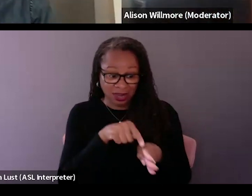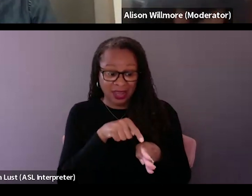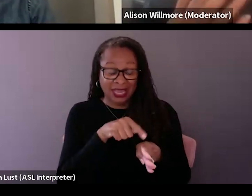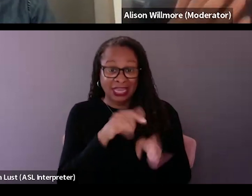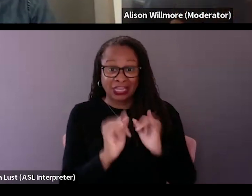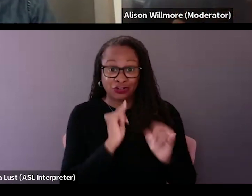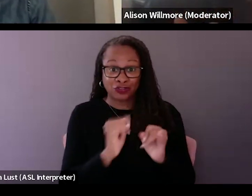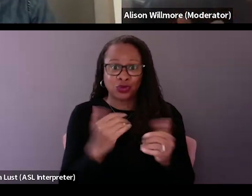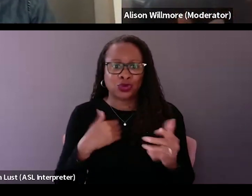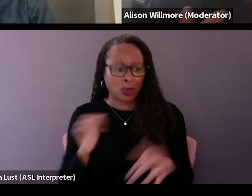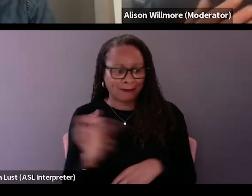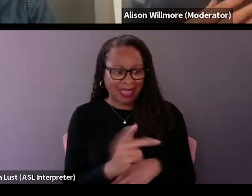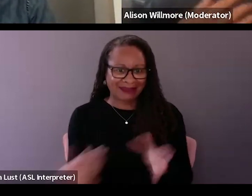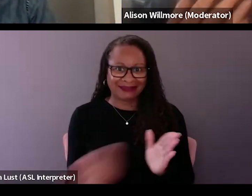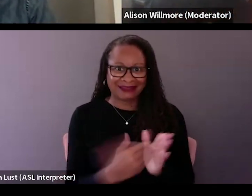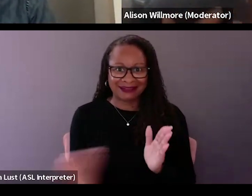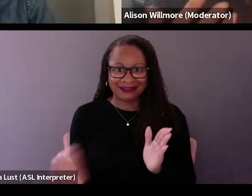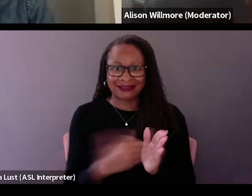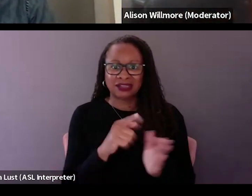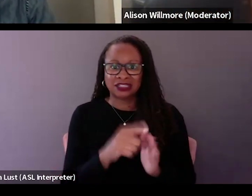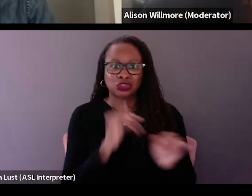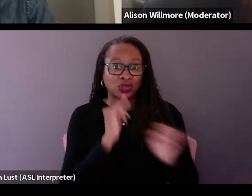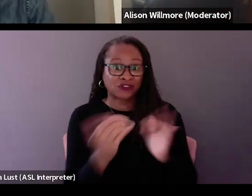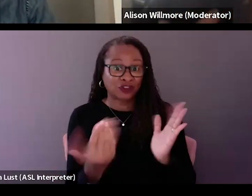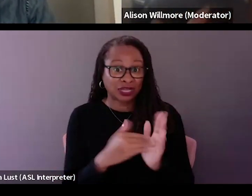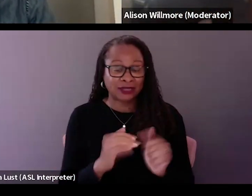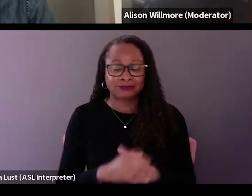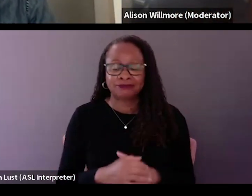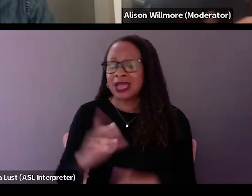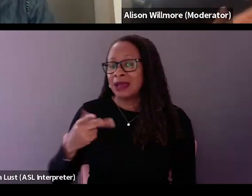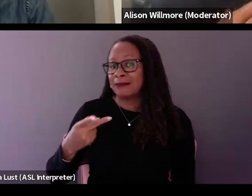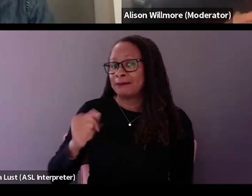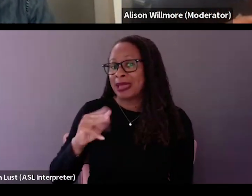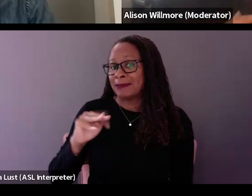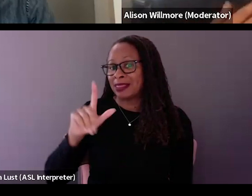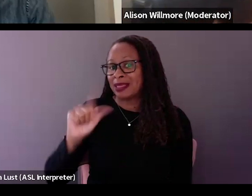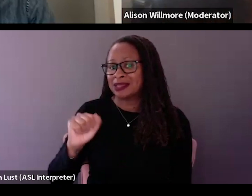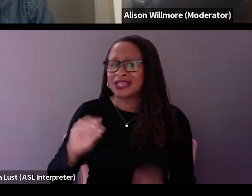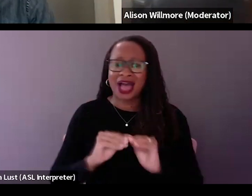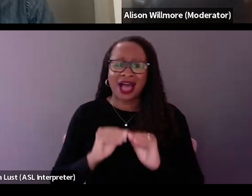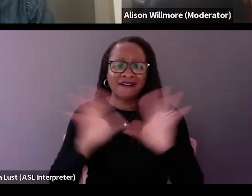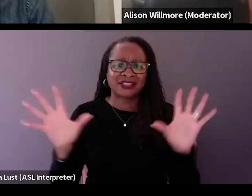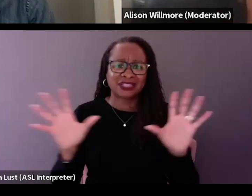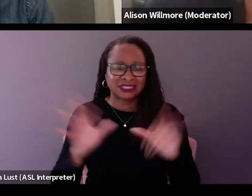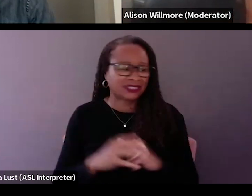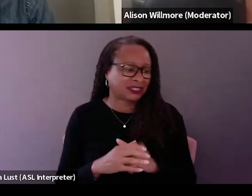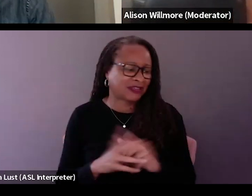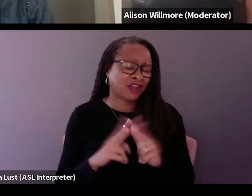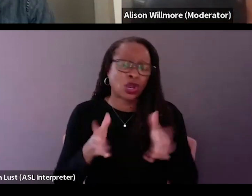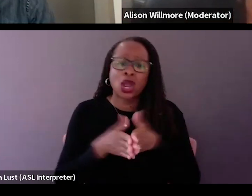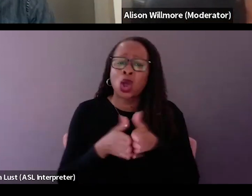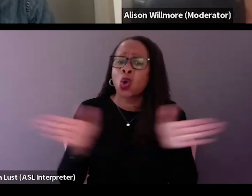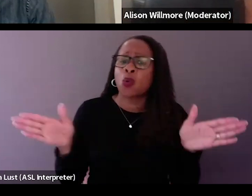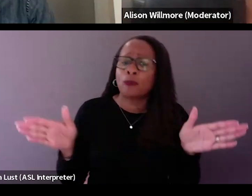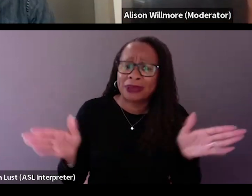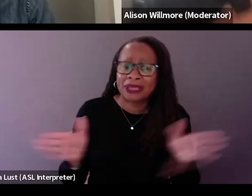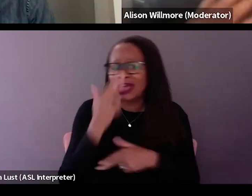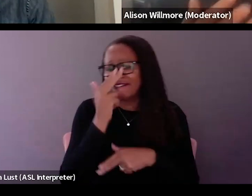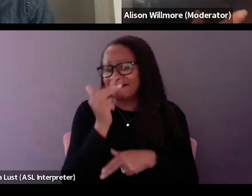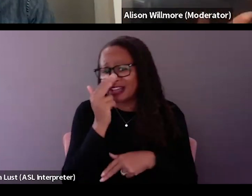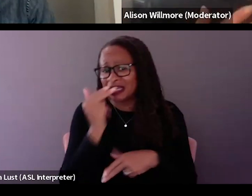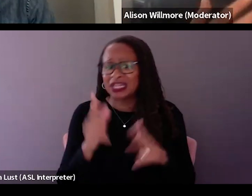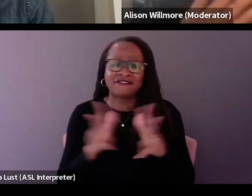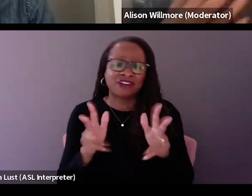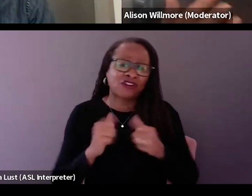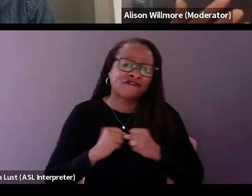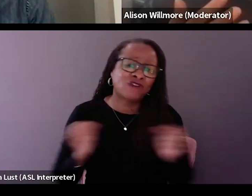She's obviously so kind of disarmingly open and funny and like very vulnerable. What was your